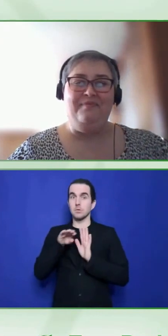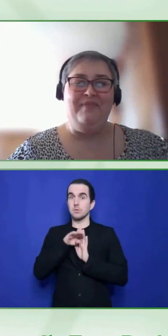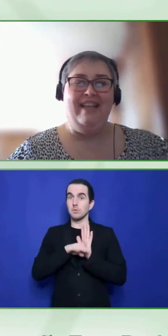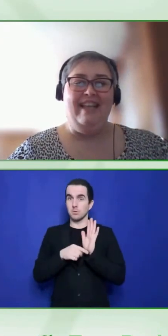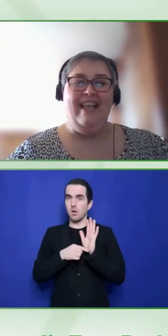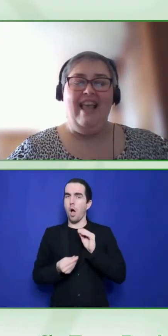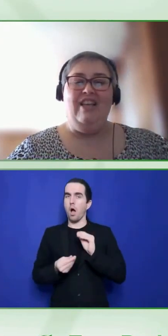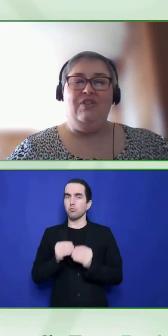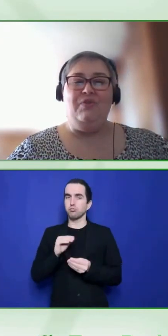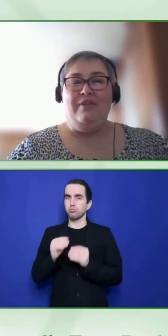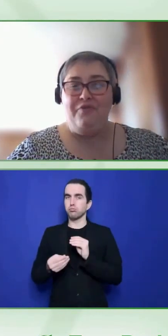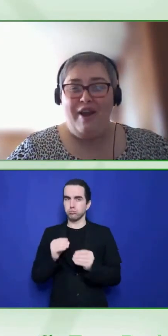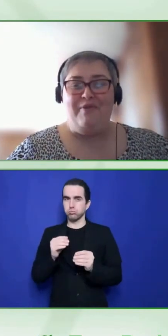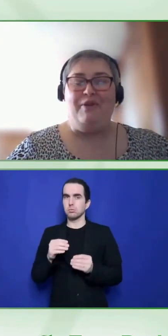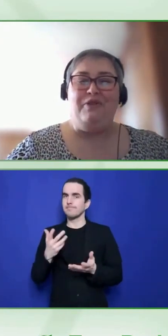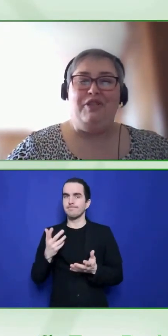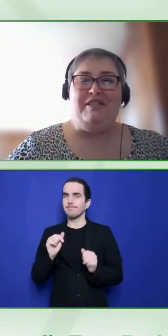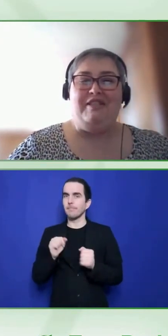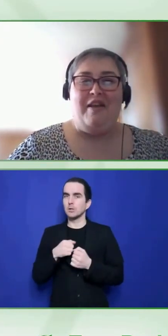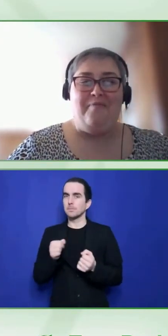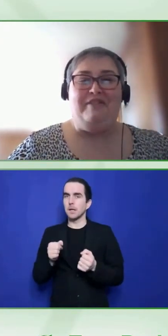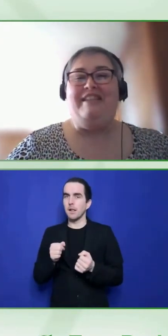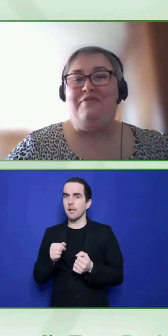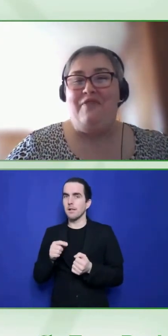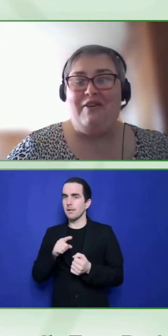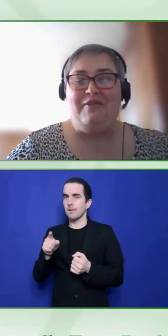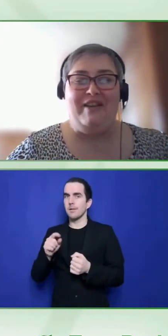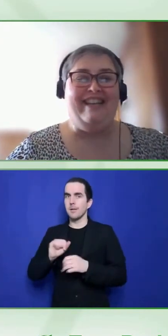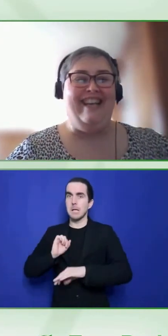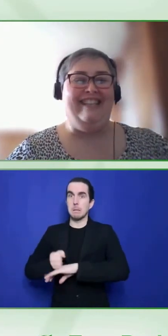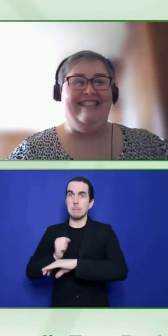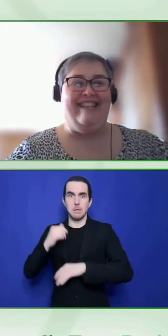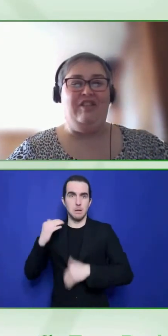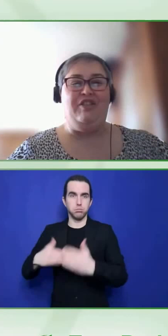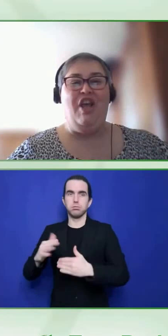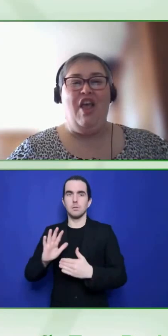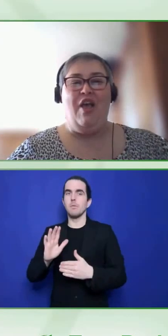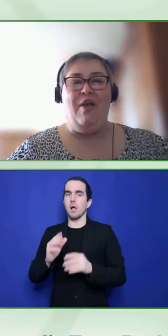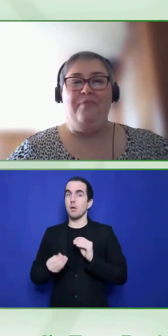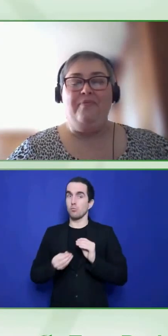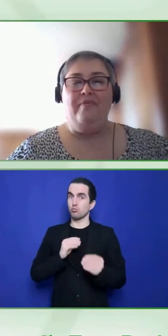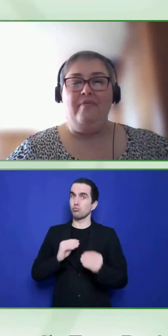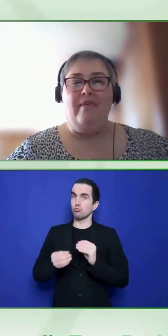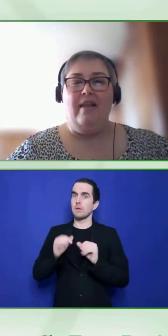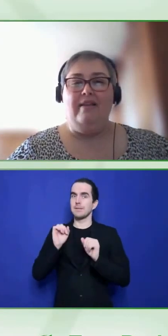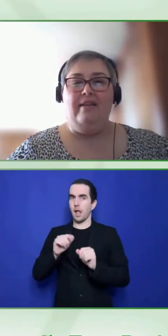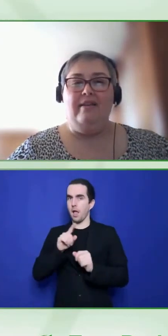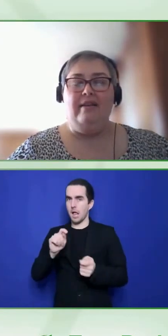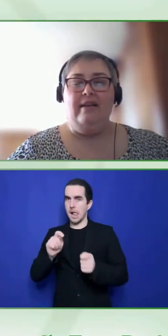slide. So that framework, which is presented very quickly at this stage,